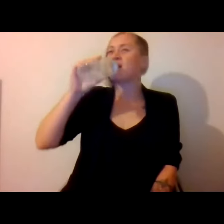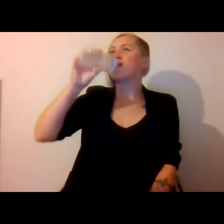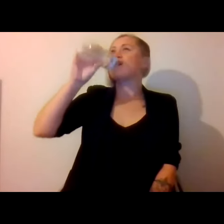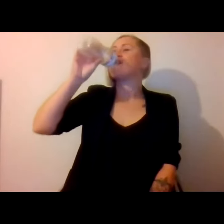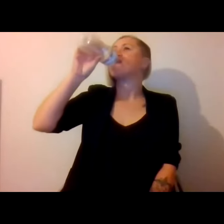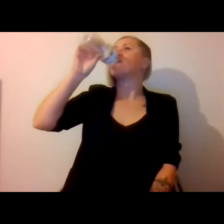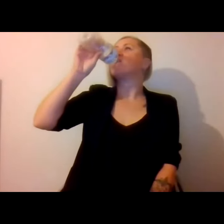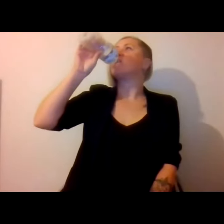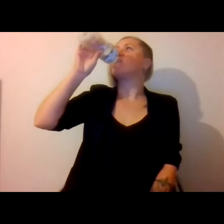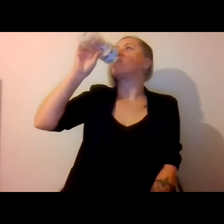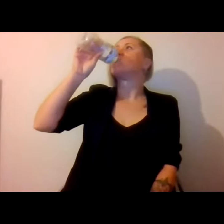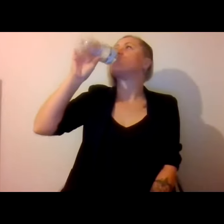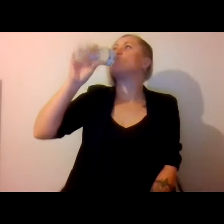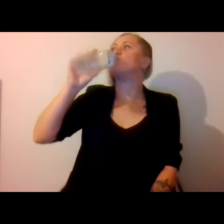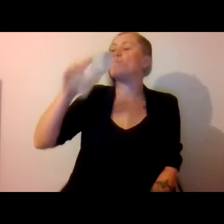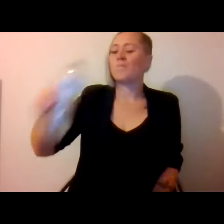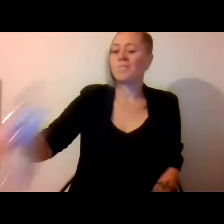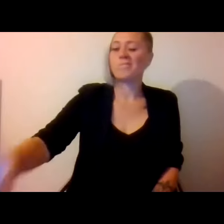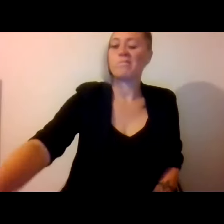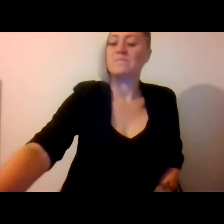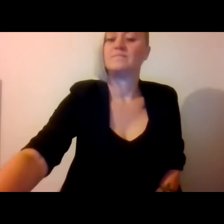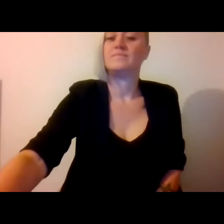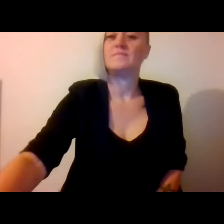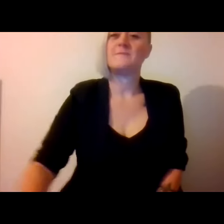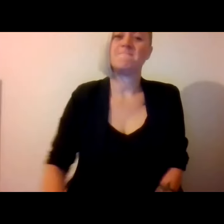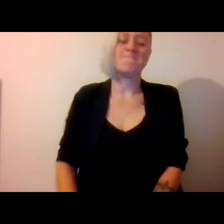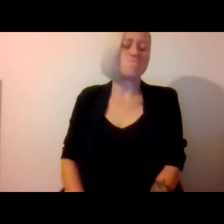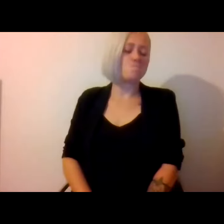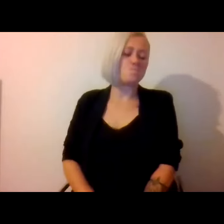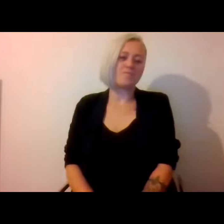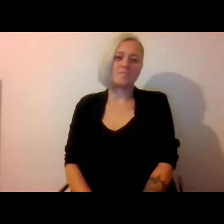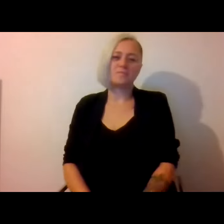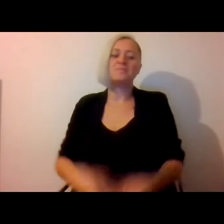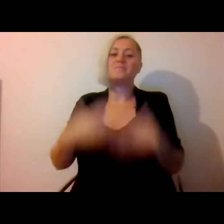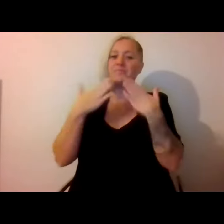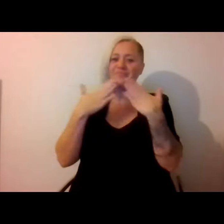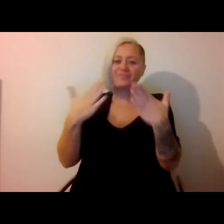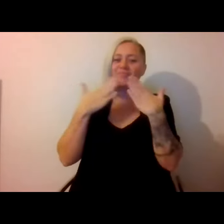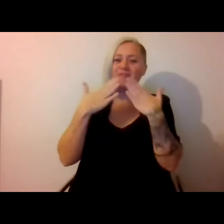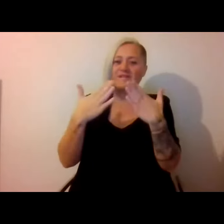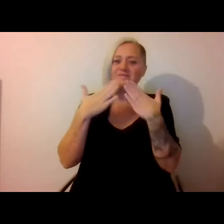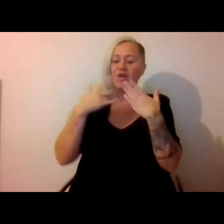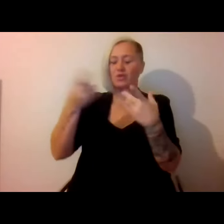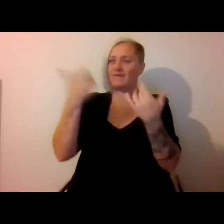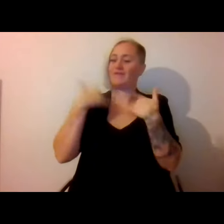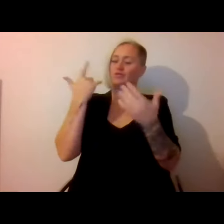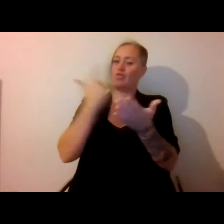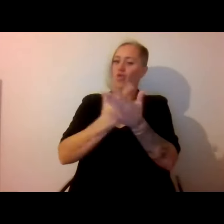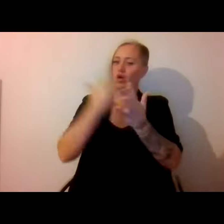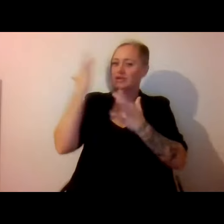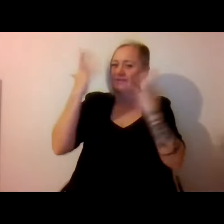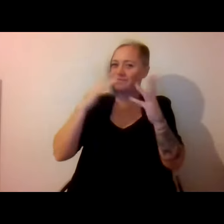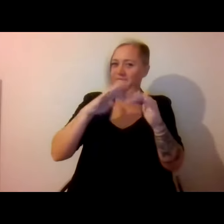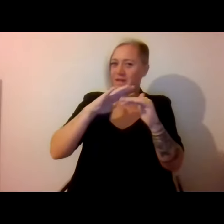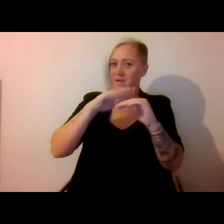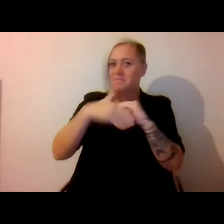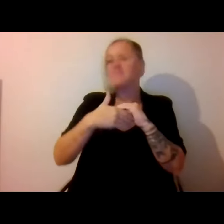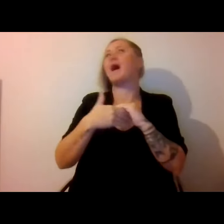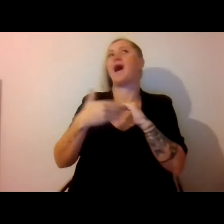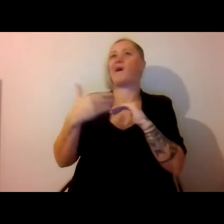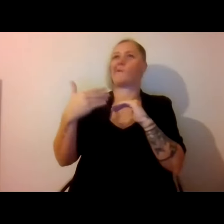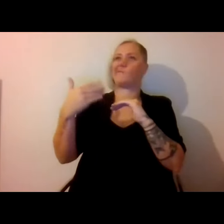to consider, which we're so grateful for. In particular, just like sort of your advice on